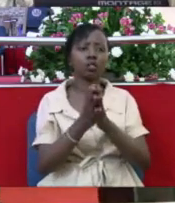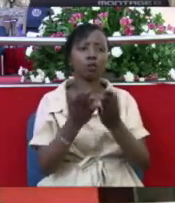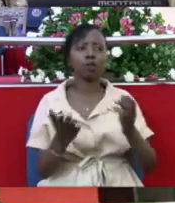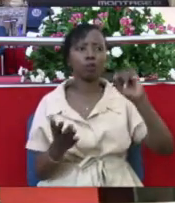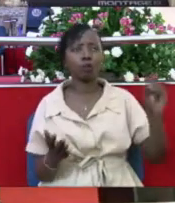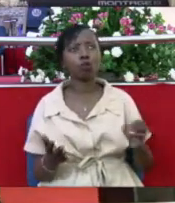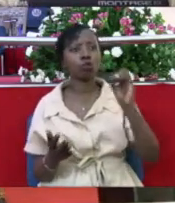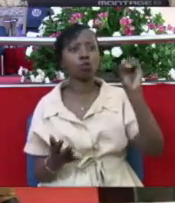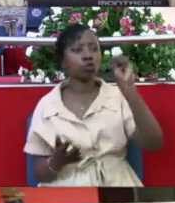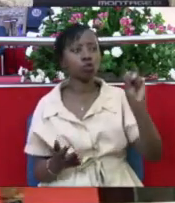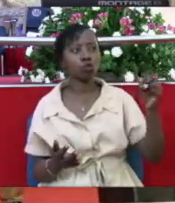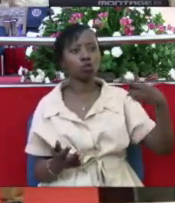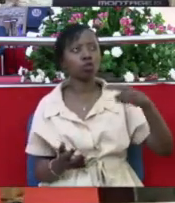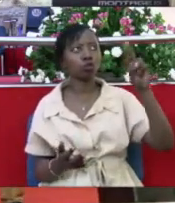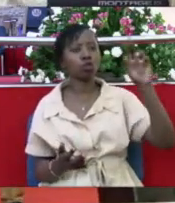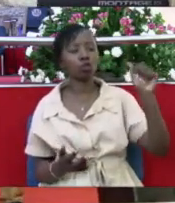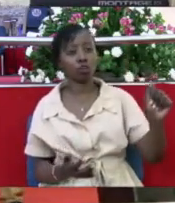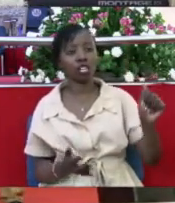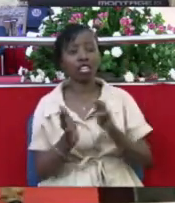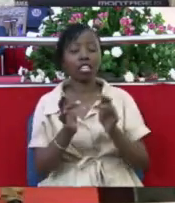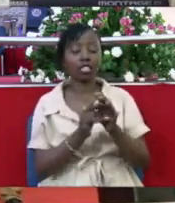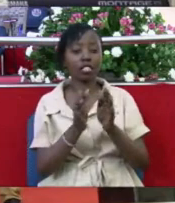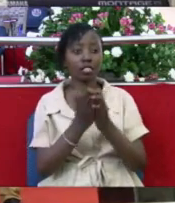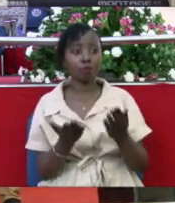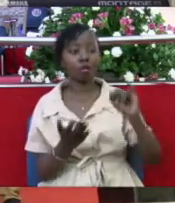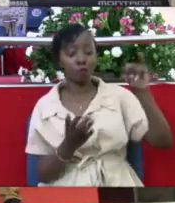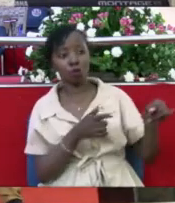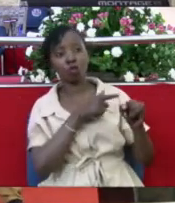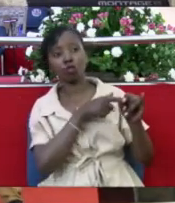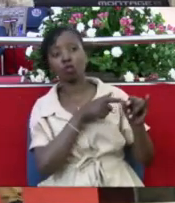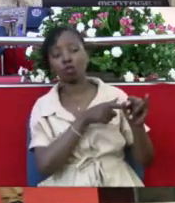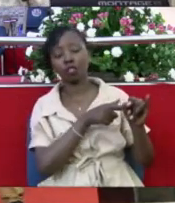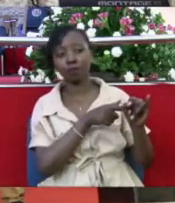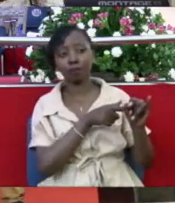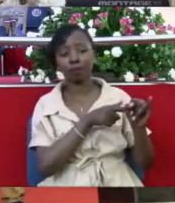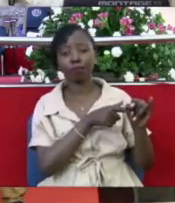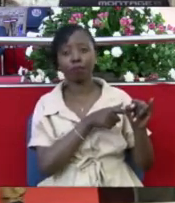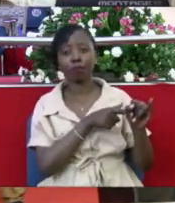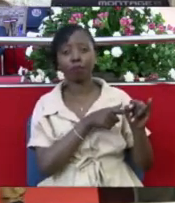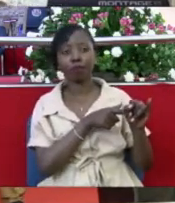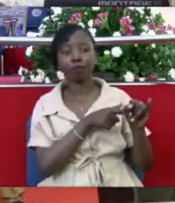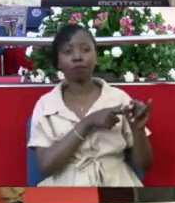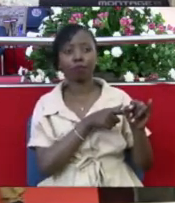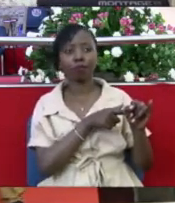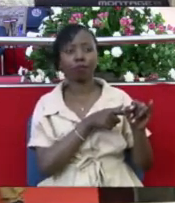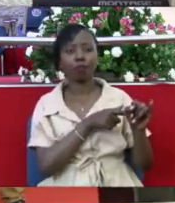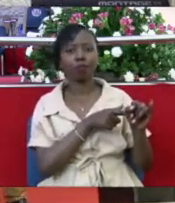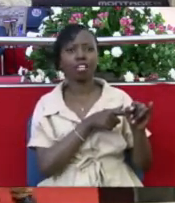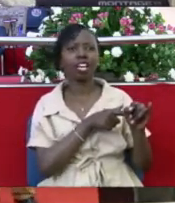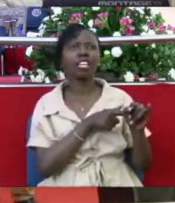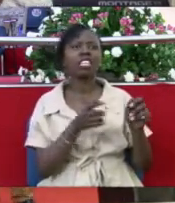cha Joshua, the book of Joshua, kitabu cha Joshua, for lack of a better word, kwa kukosa tu maneno yanayofaa, ni kugawanisha